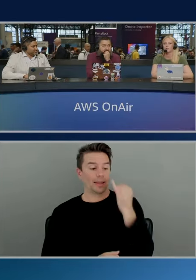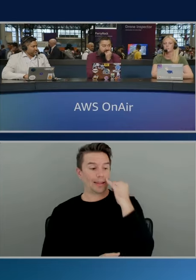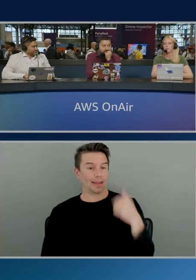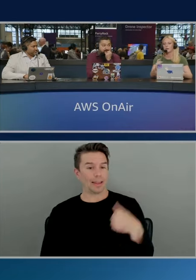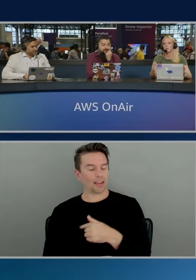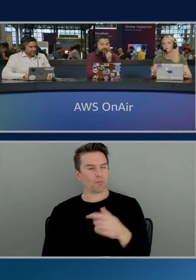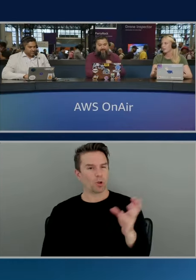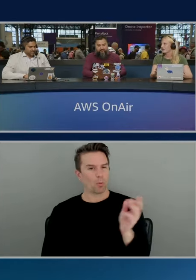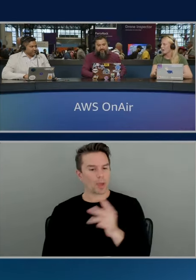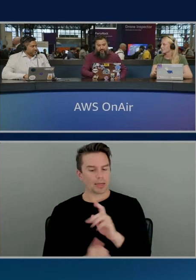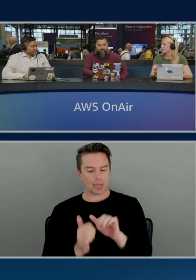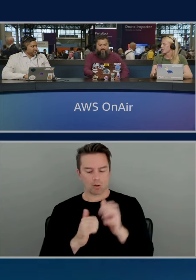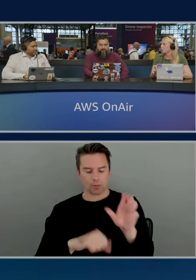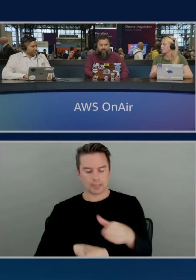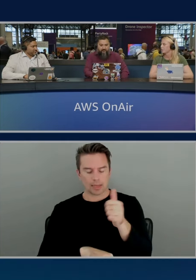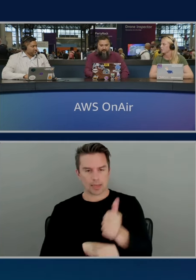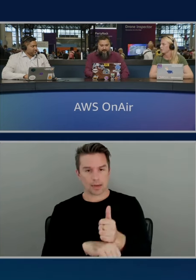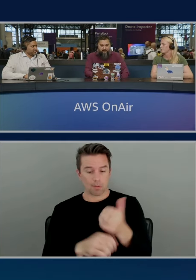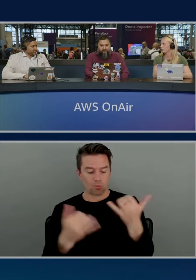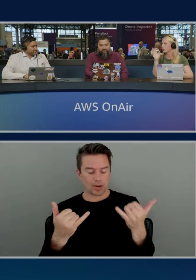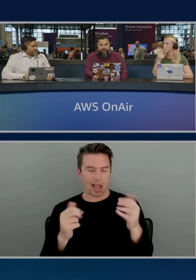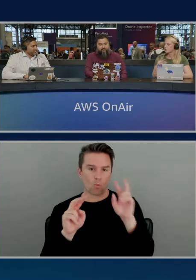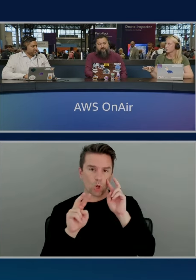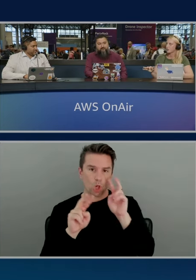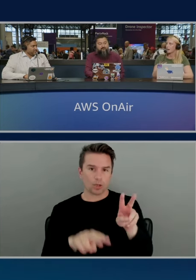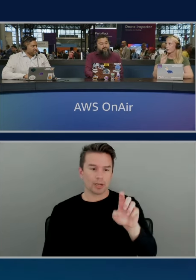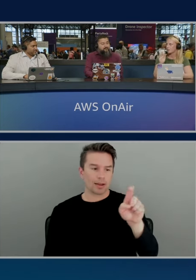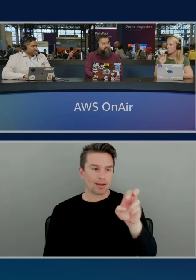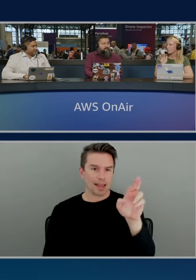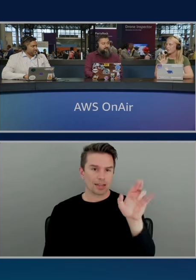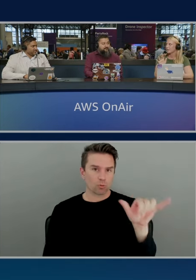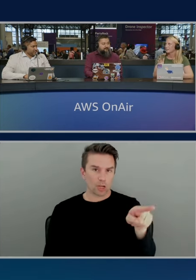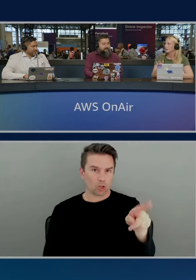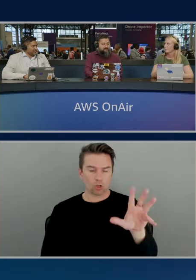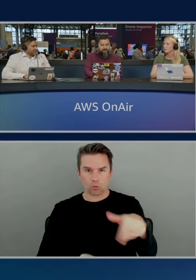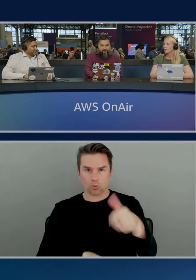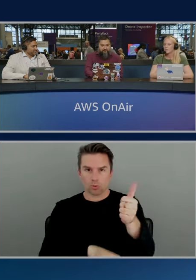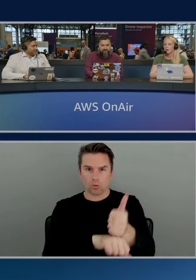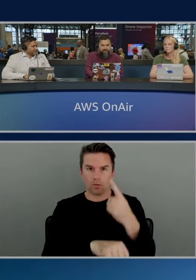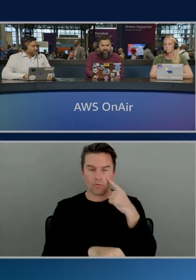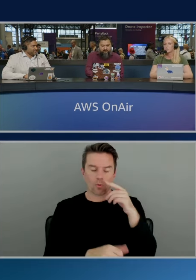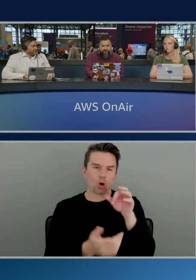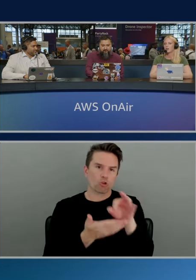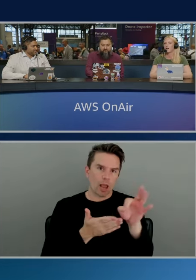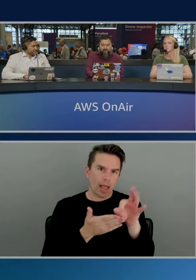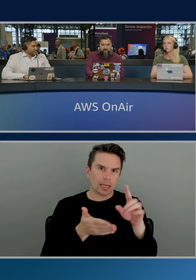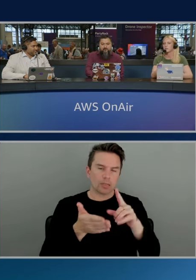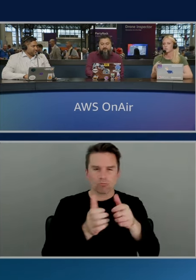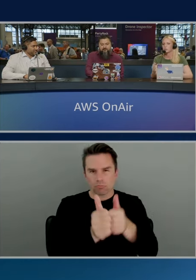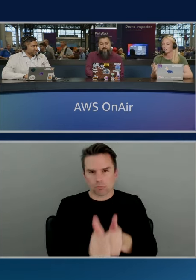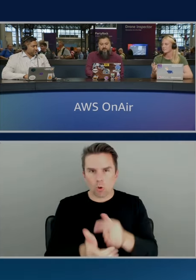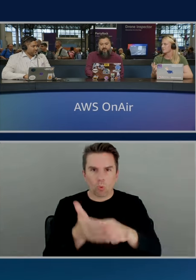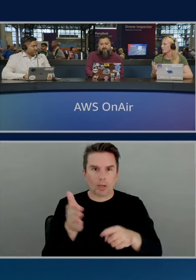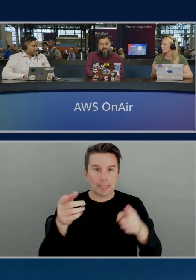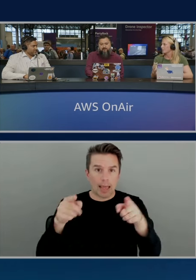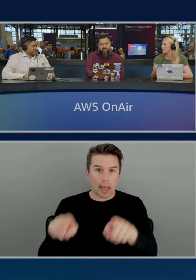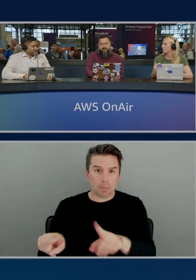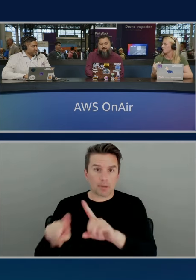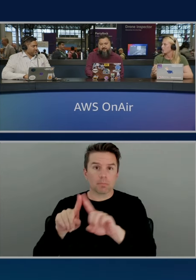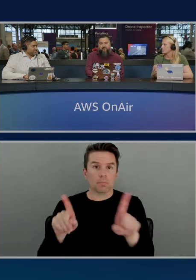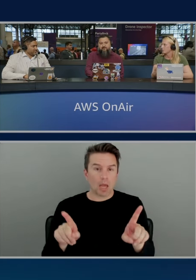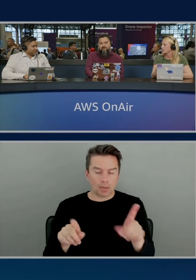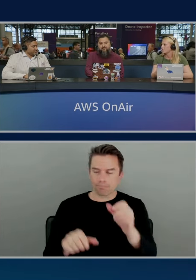through, right now we're looking at X-Ray, which you employed to track what was happening. Correct. But when it comes to actually utilizing